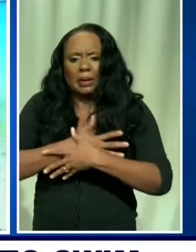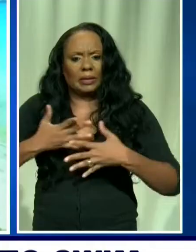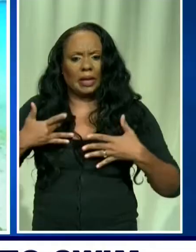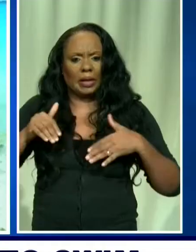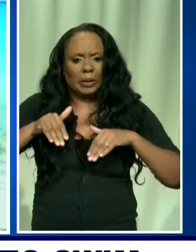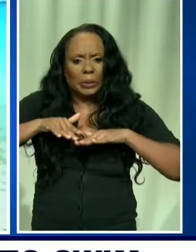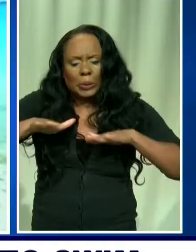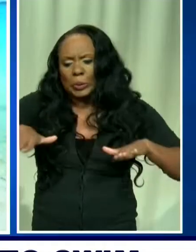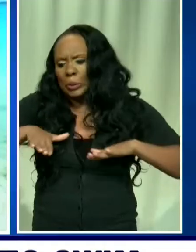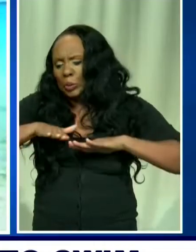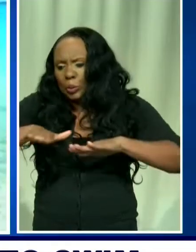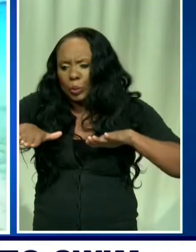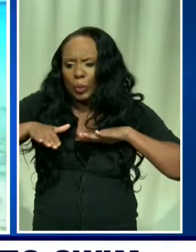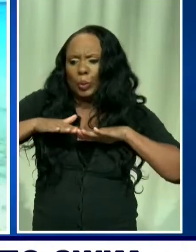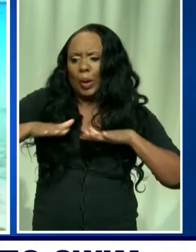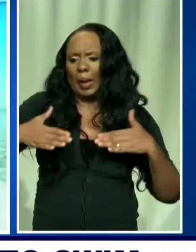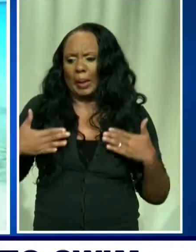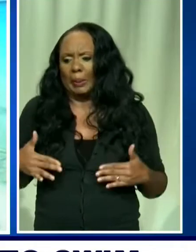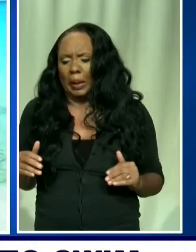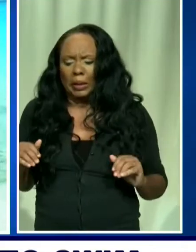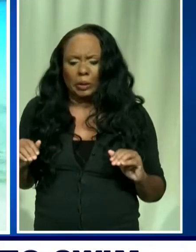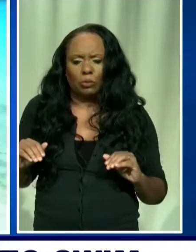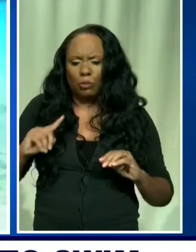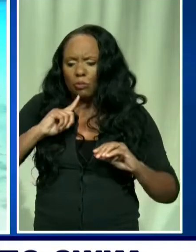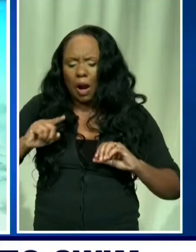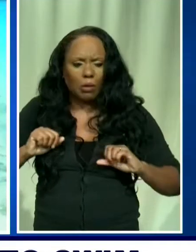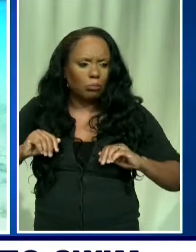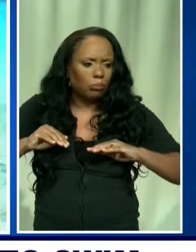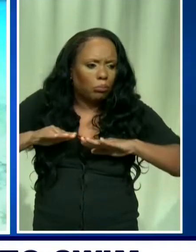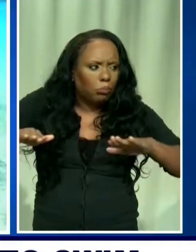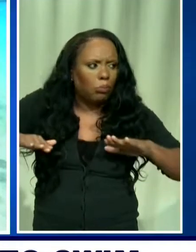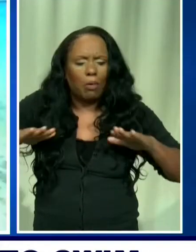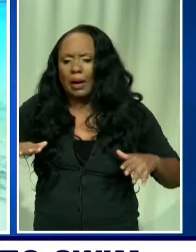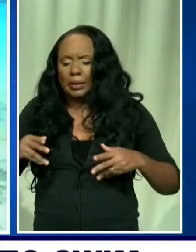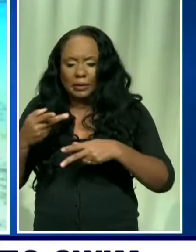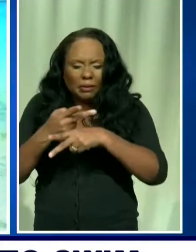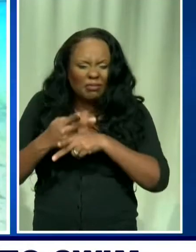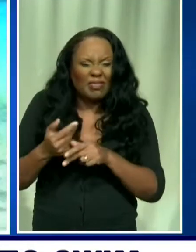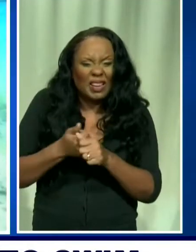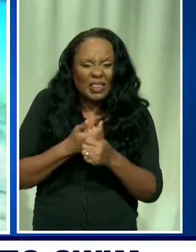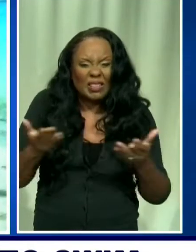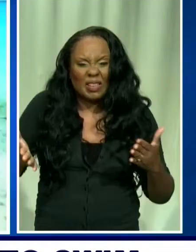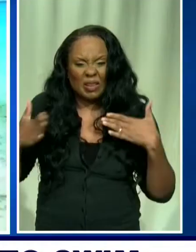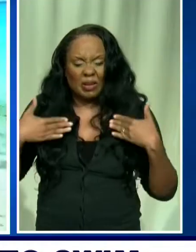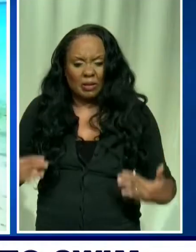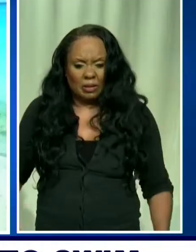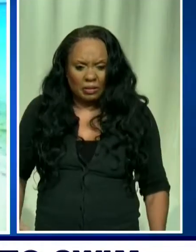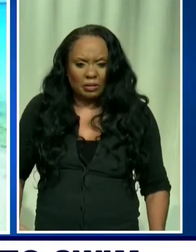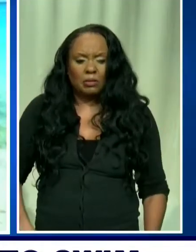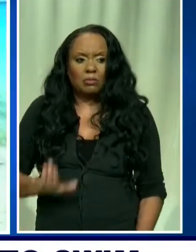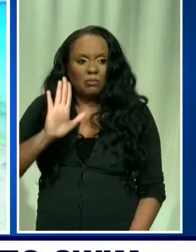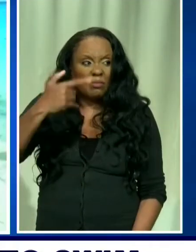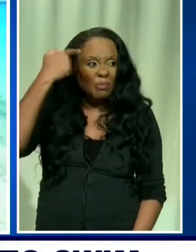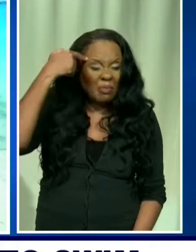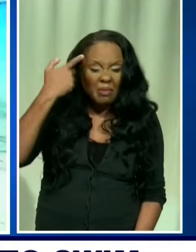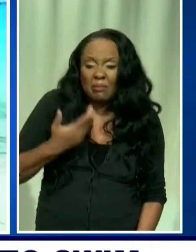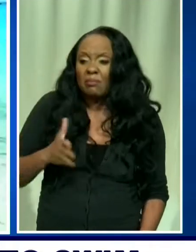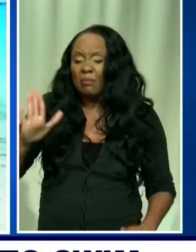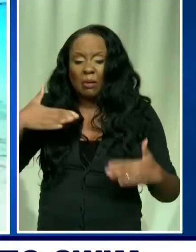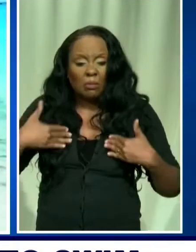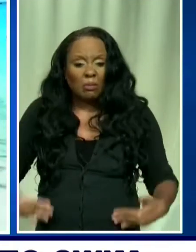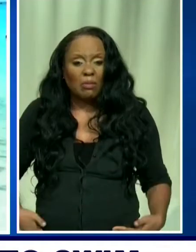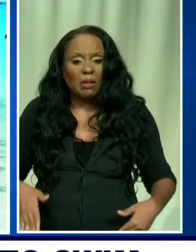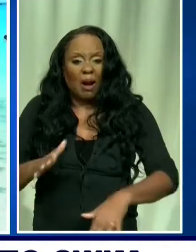those programs that look after or take care of every aspect of the body. Your mind, your physical,